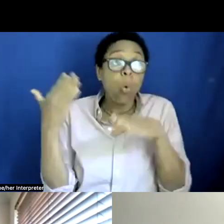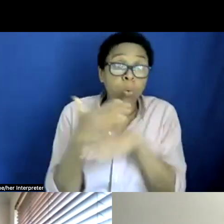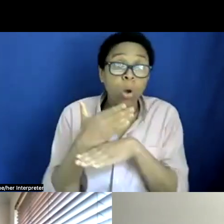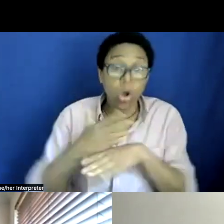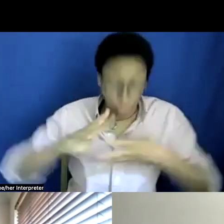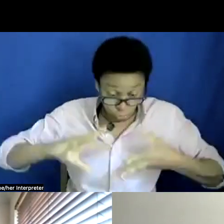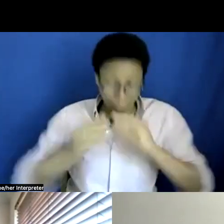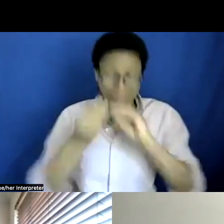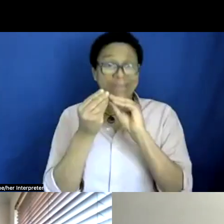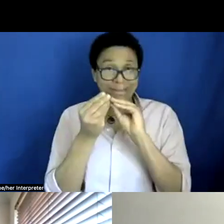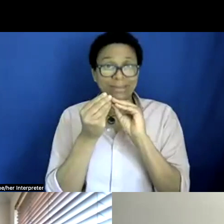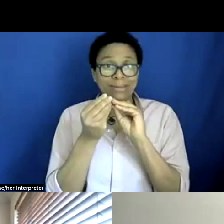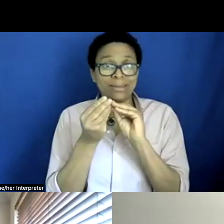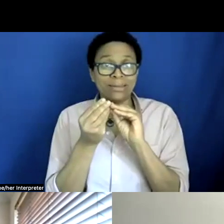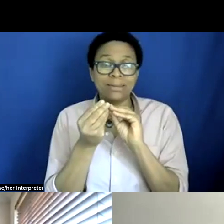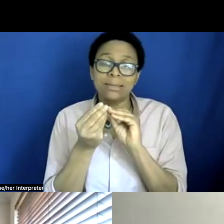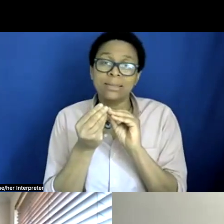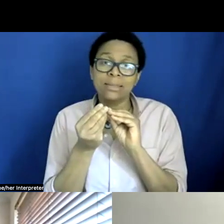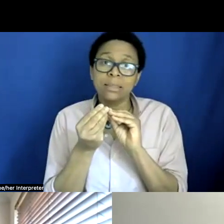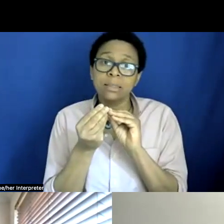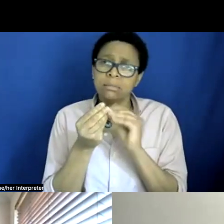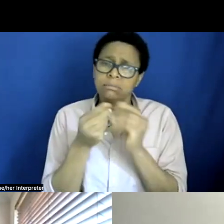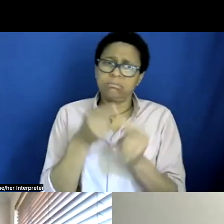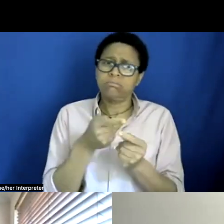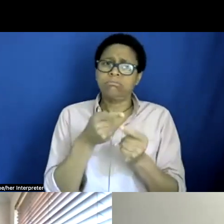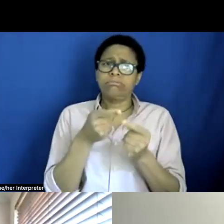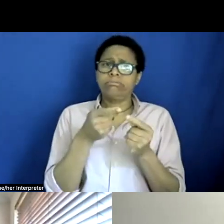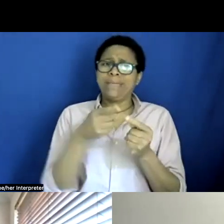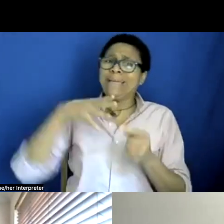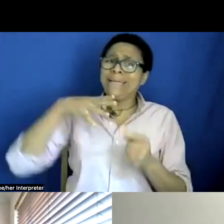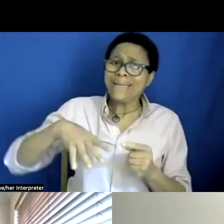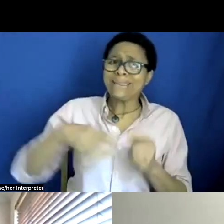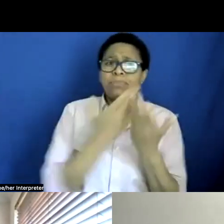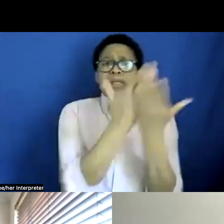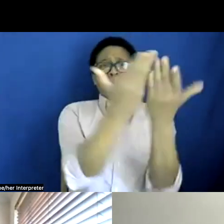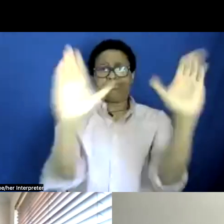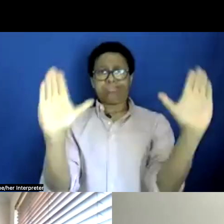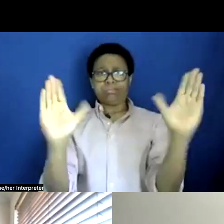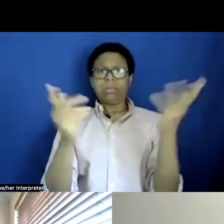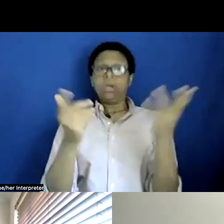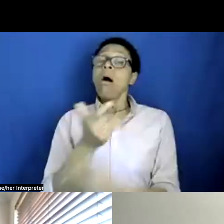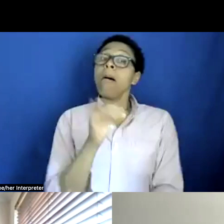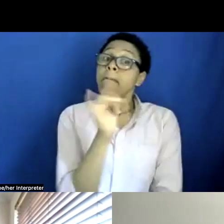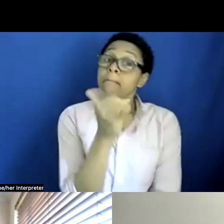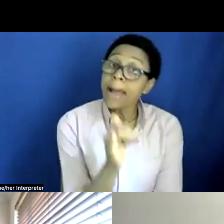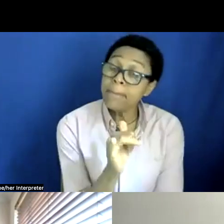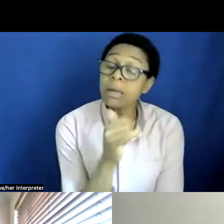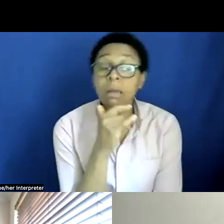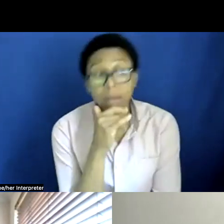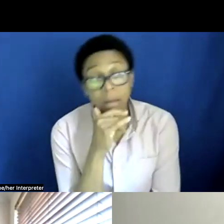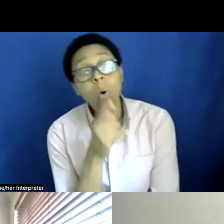like circumstances actually does need to be shared with everyone. It might be, you know, it's